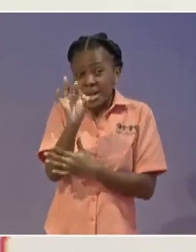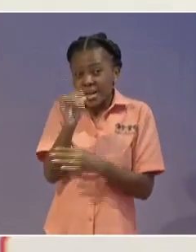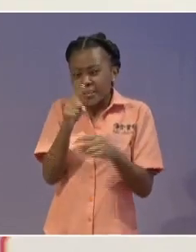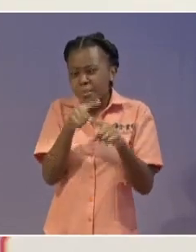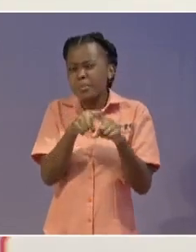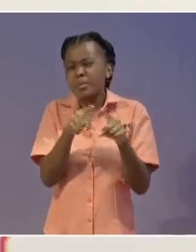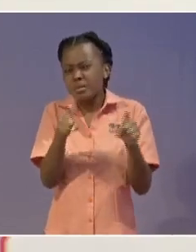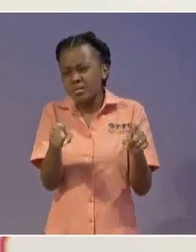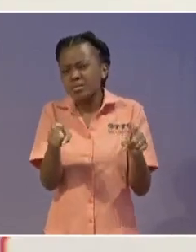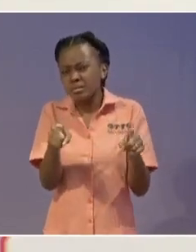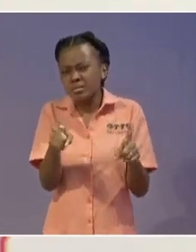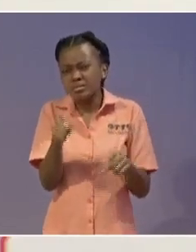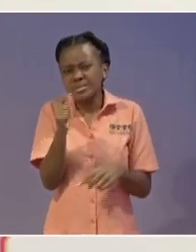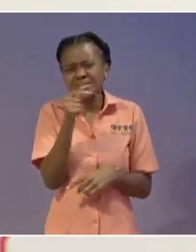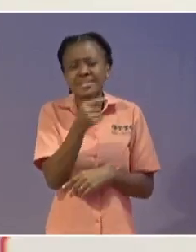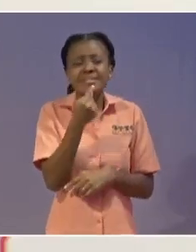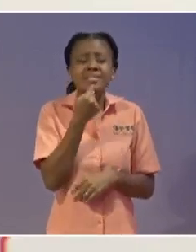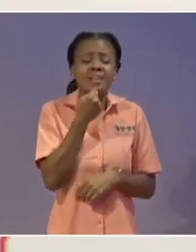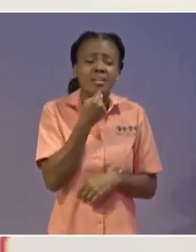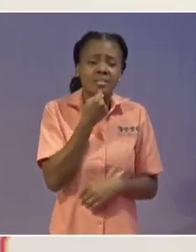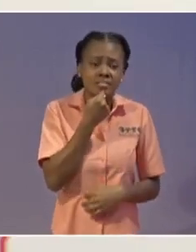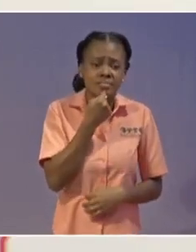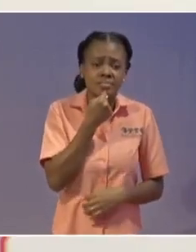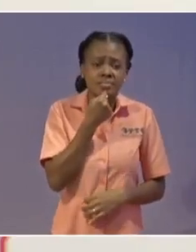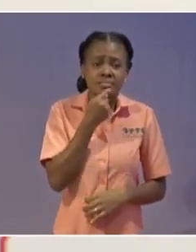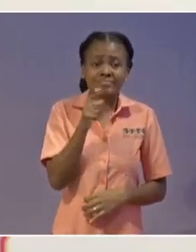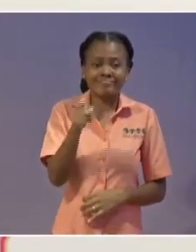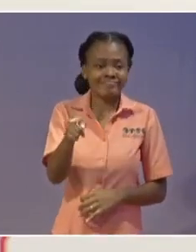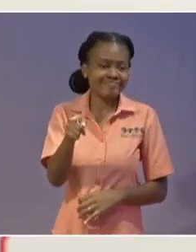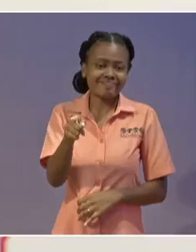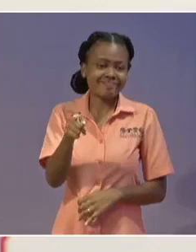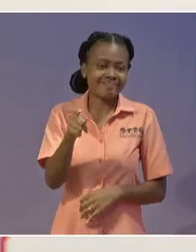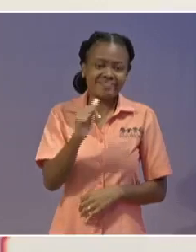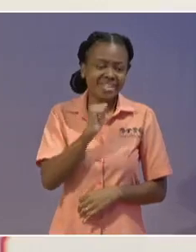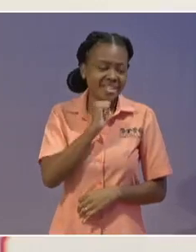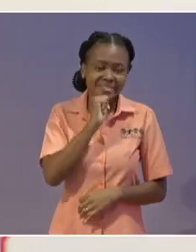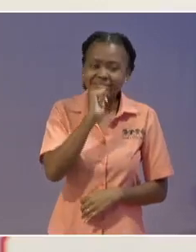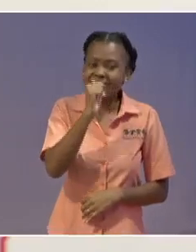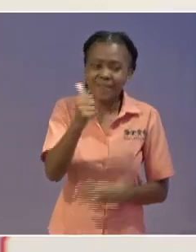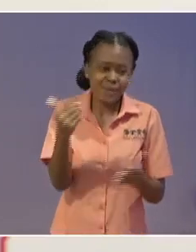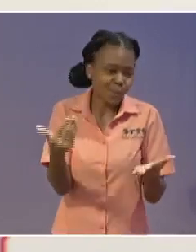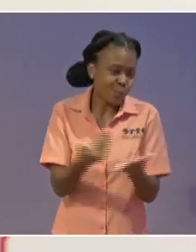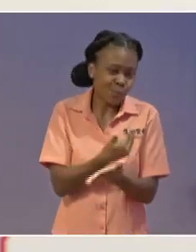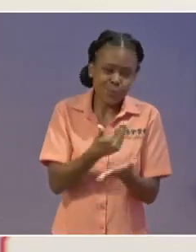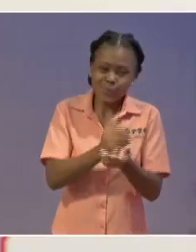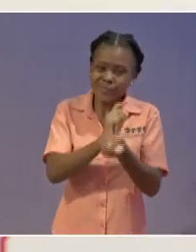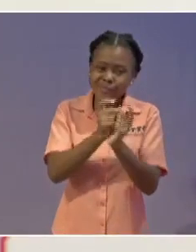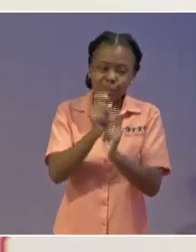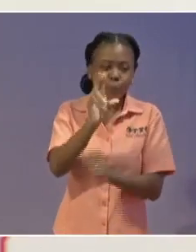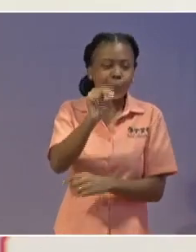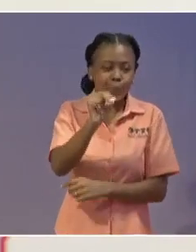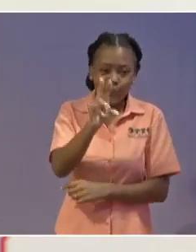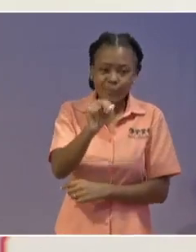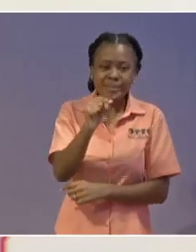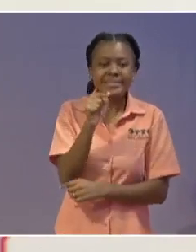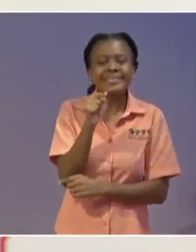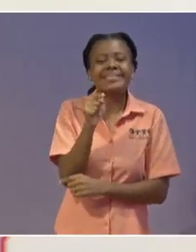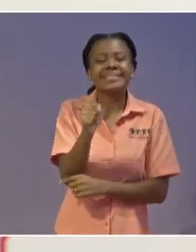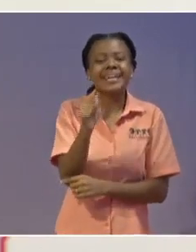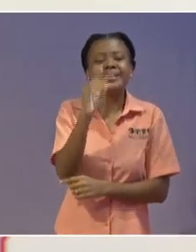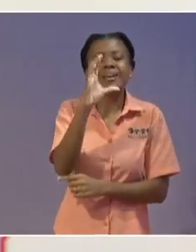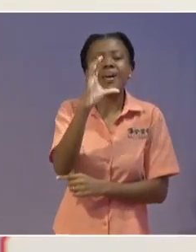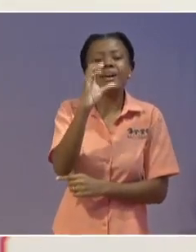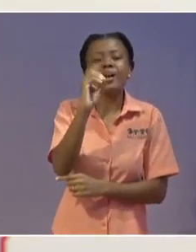So it's not confirmed that there is a new variant called Deltacron. It's actually a contaminant. And so far, we've still been